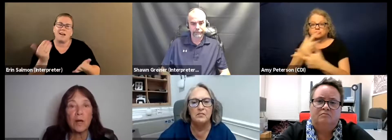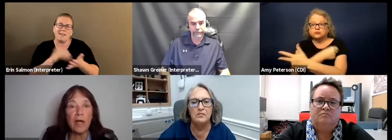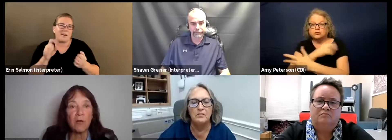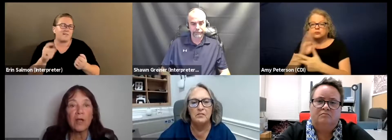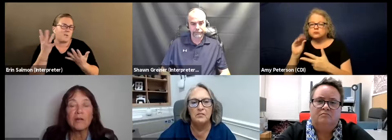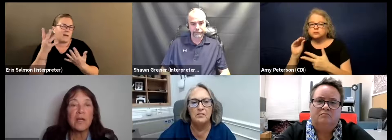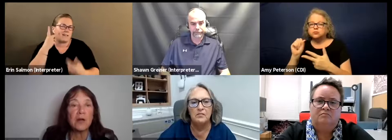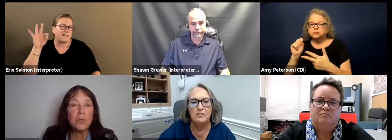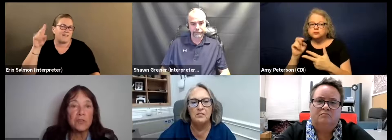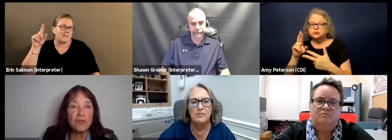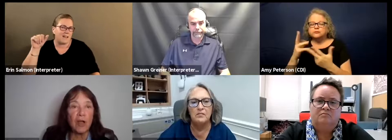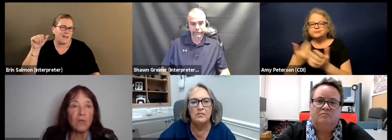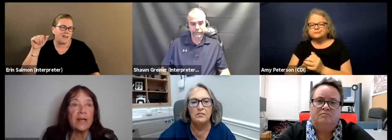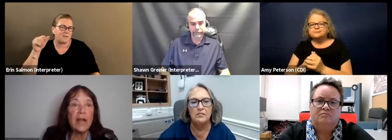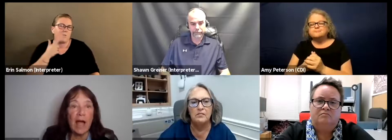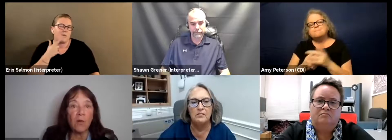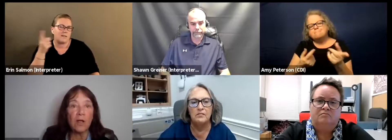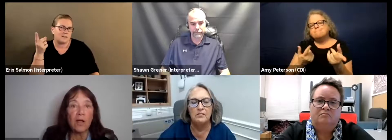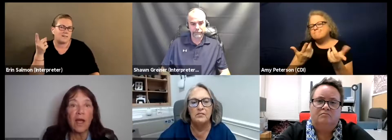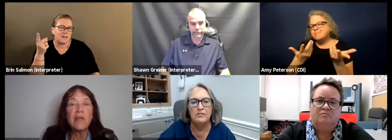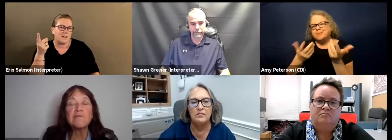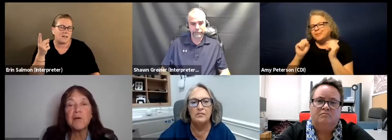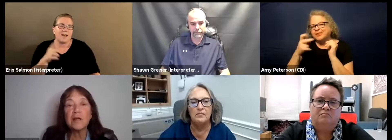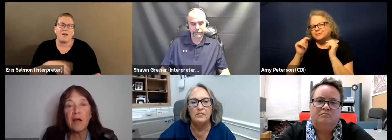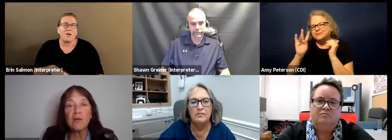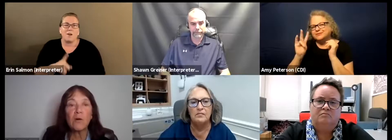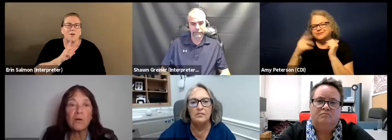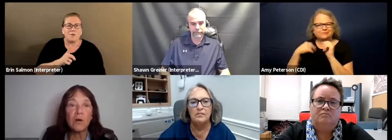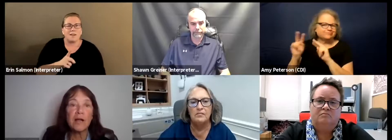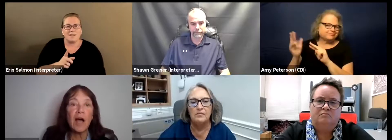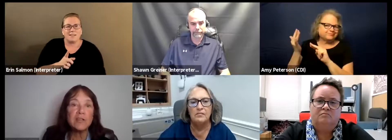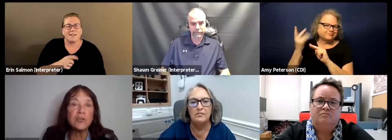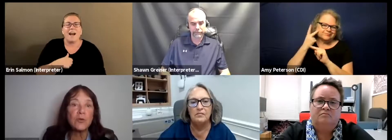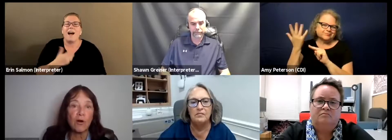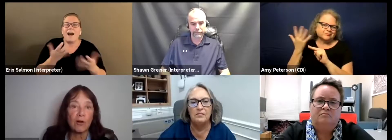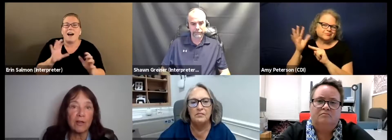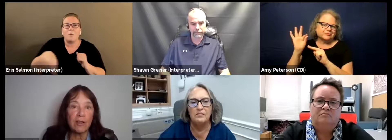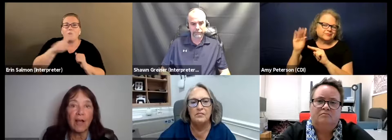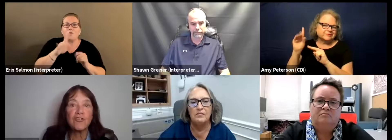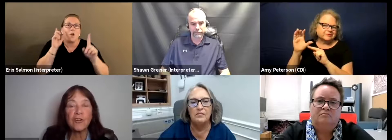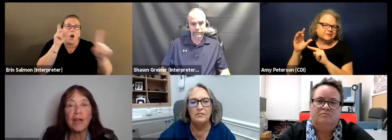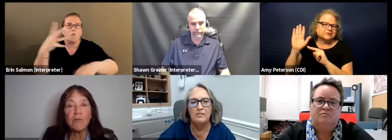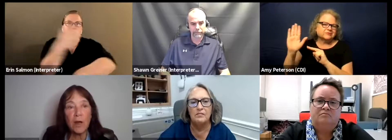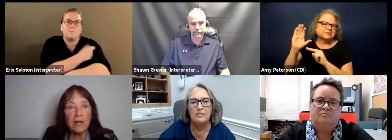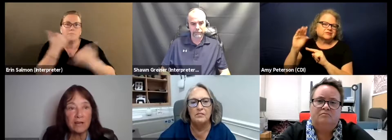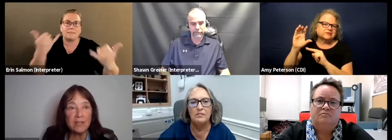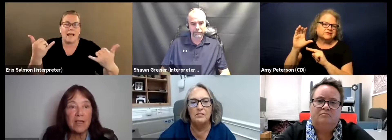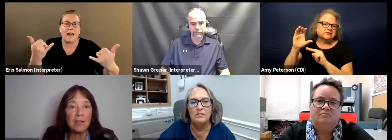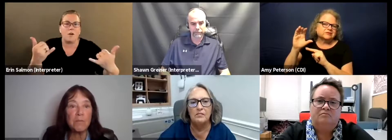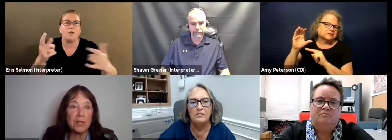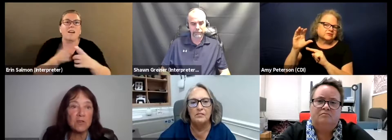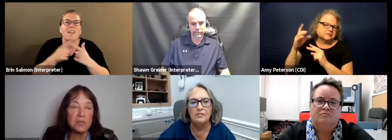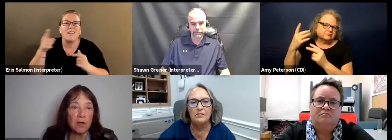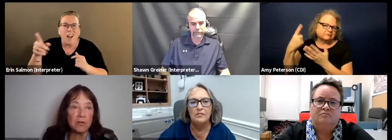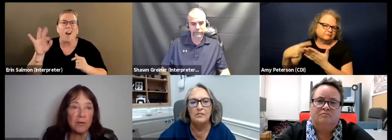someone run out to get a booster shot right now and then find out, oh, I got it too early. I should have waited to get